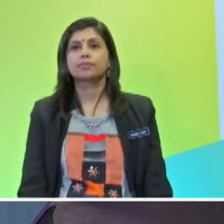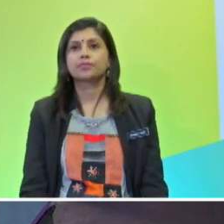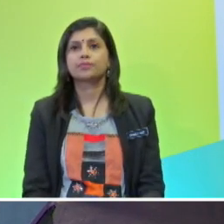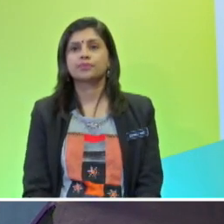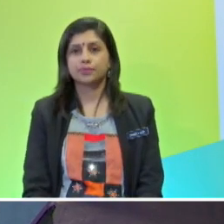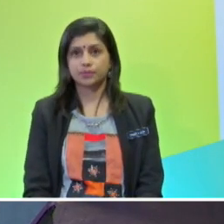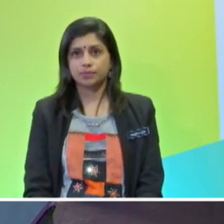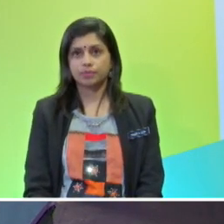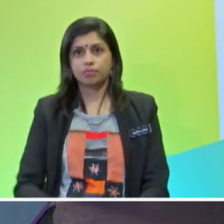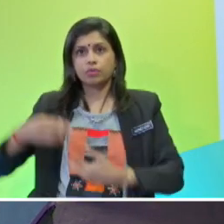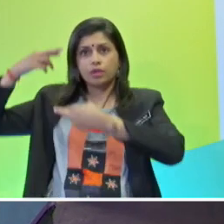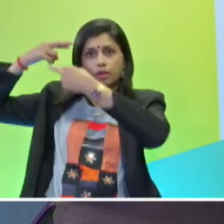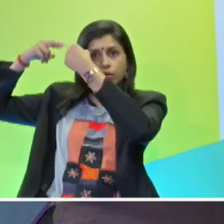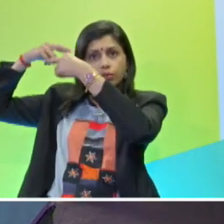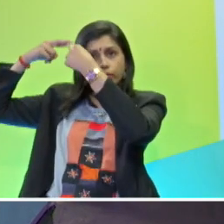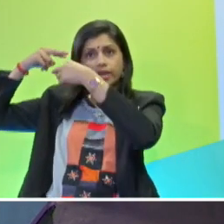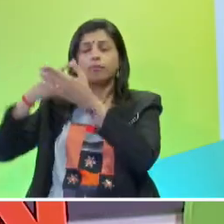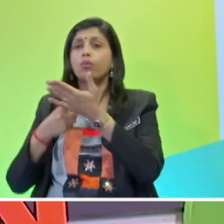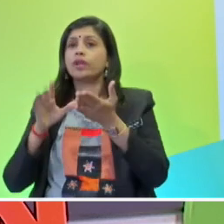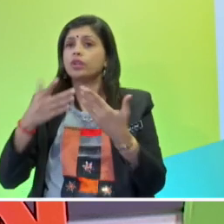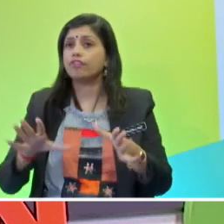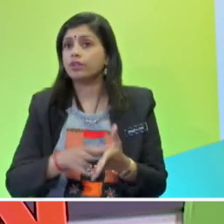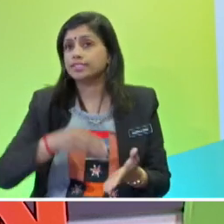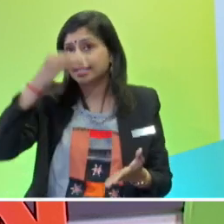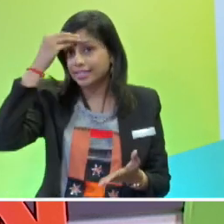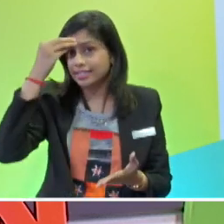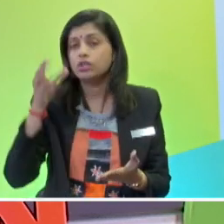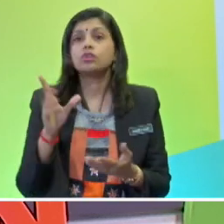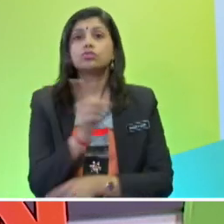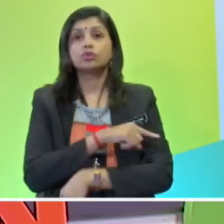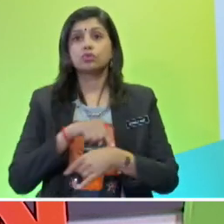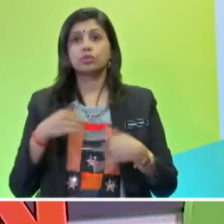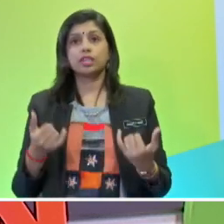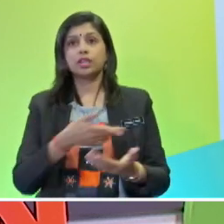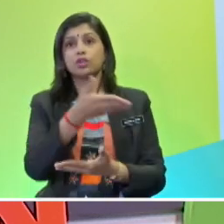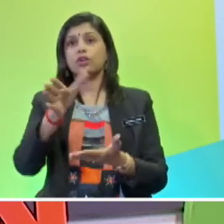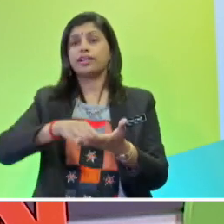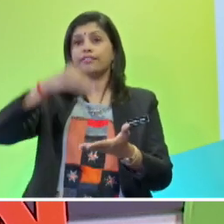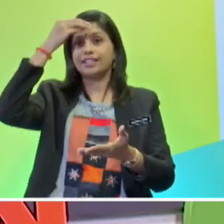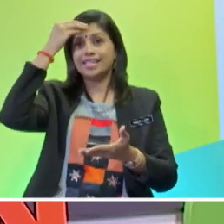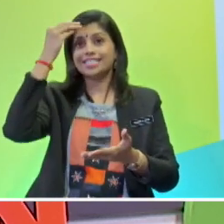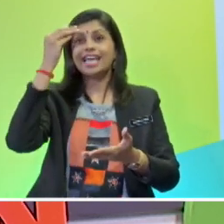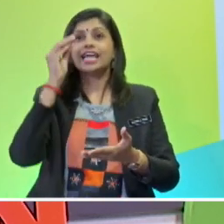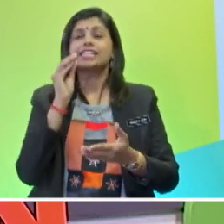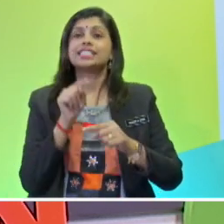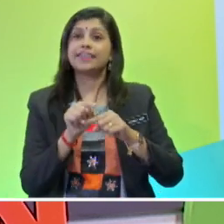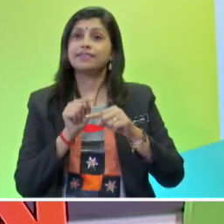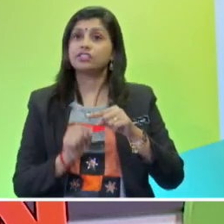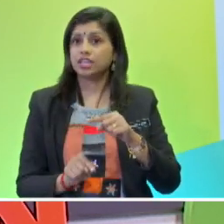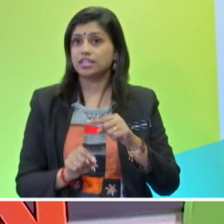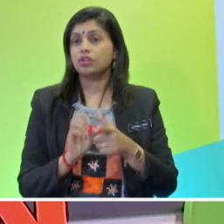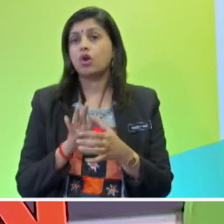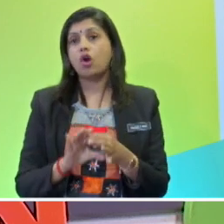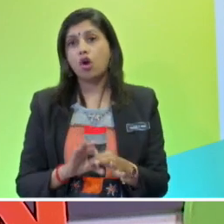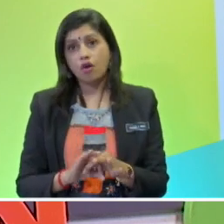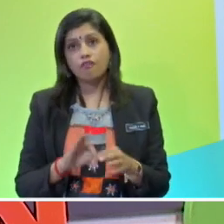call recap of what we have learned today? Okay, today we have looked at division of fraction. How to divide fraction. That I've touched about the 3 components: